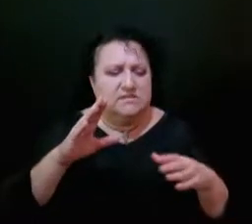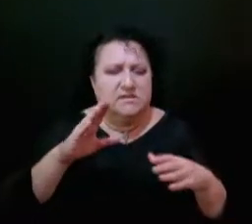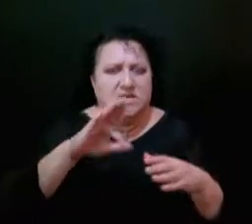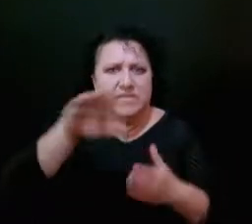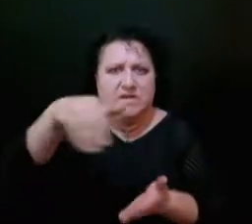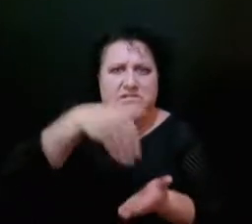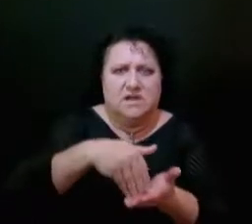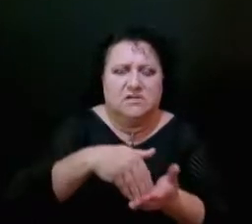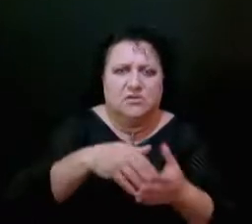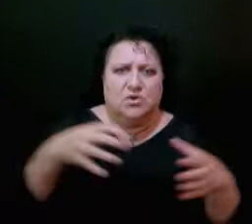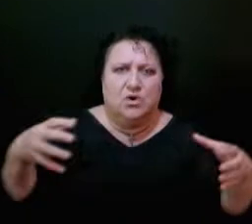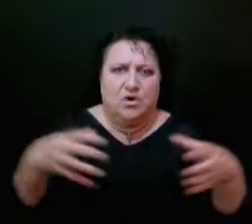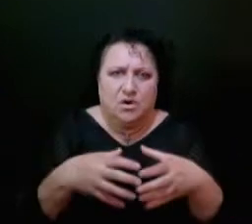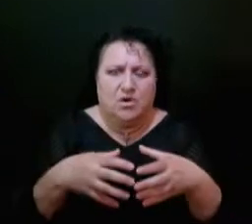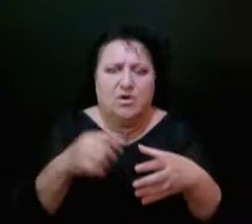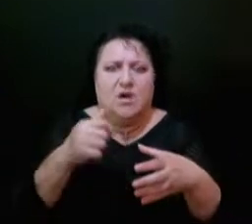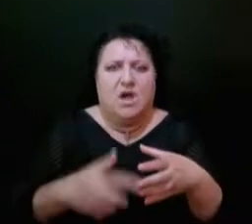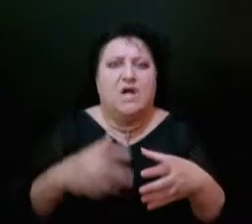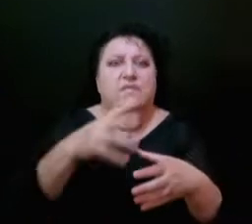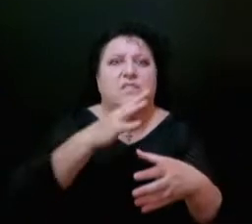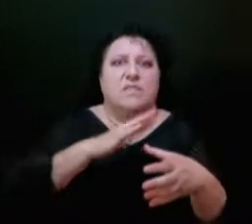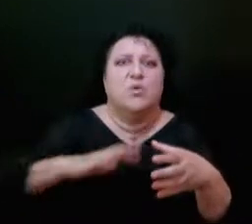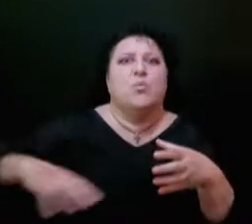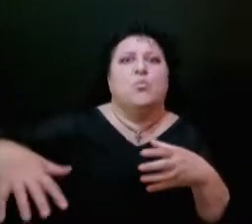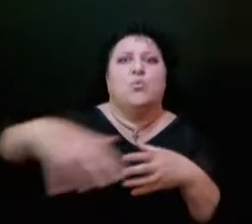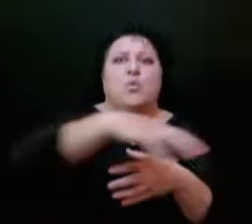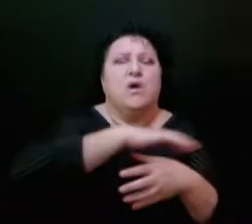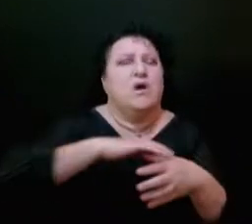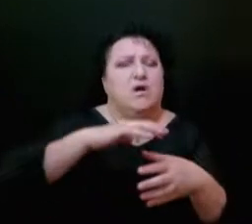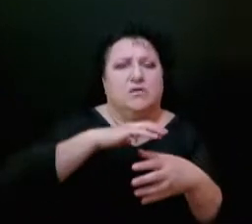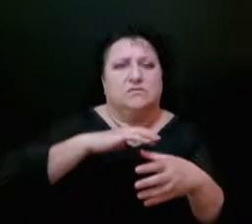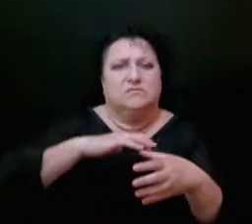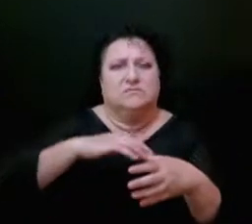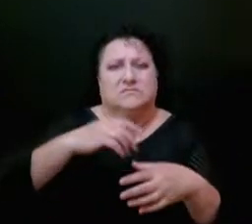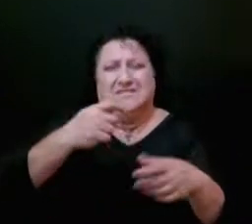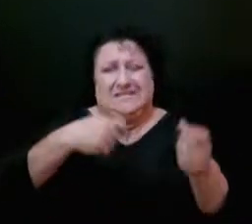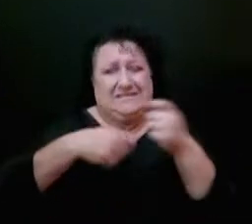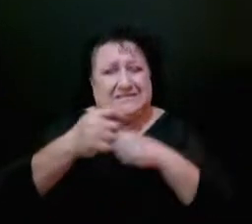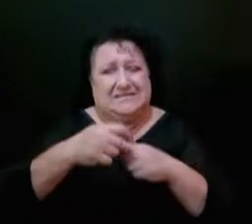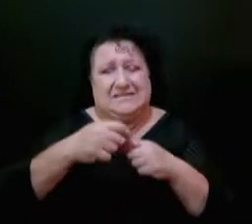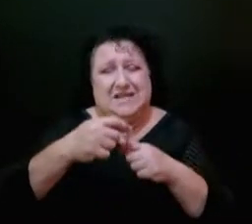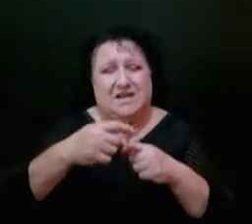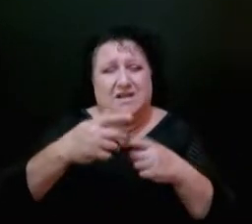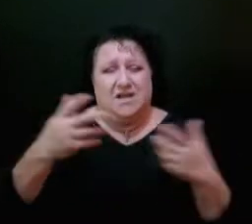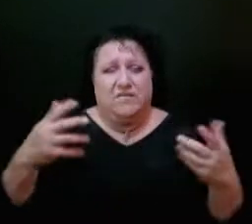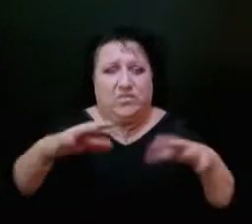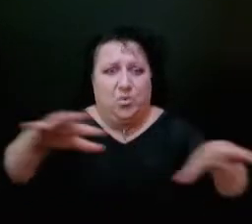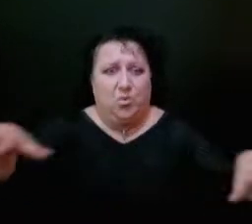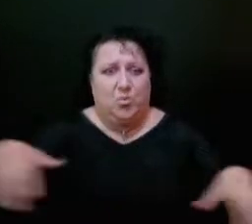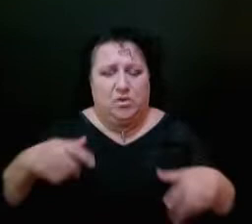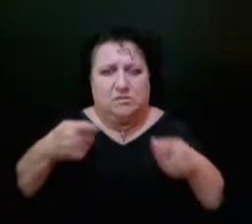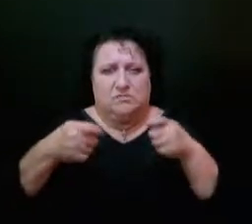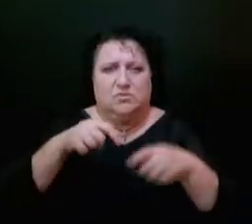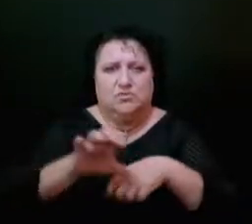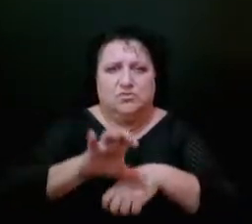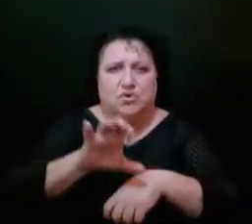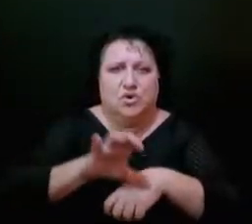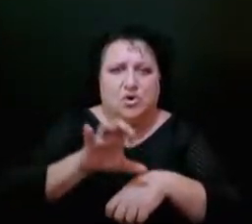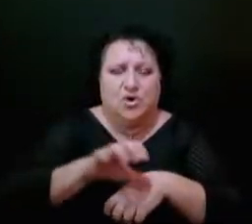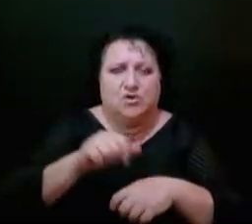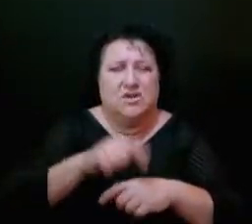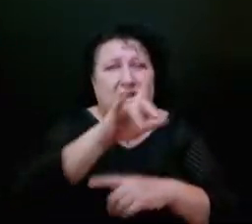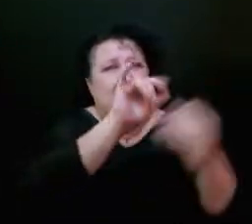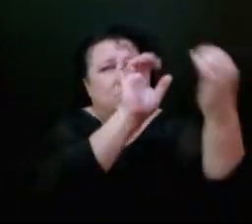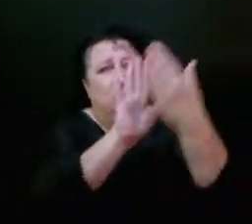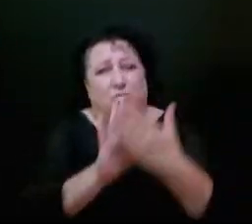he speaks and acts, by which he fills everything with his presence. This, my brothers and sisters,